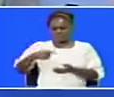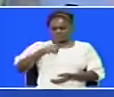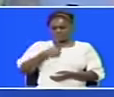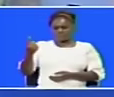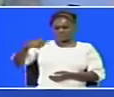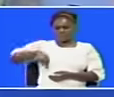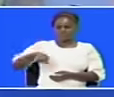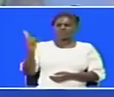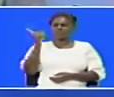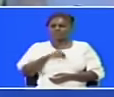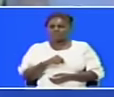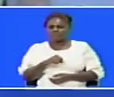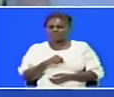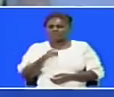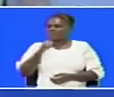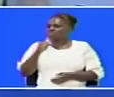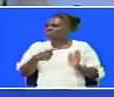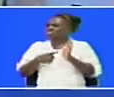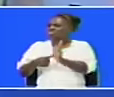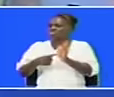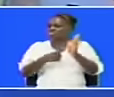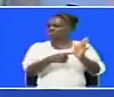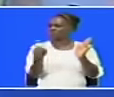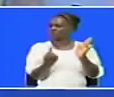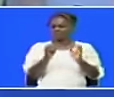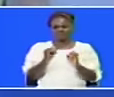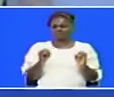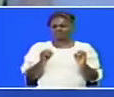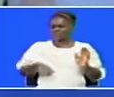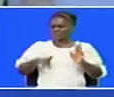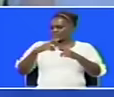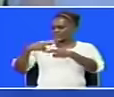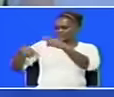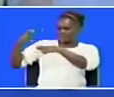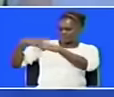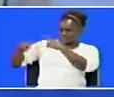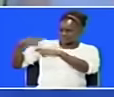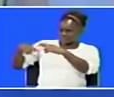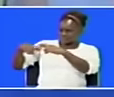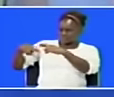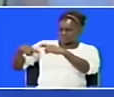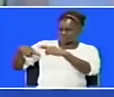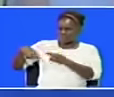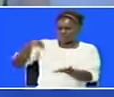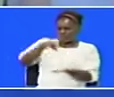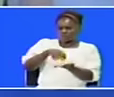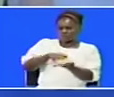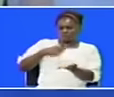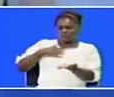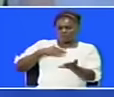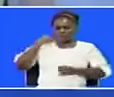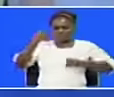us, not for show, but reflecting the place we increasingly